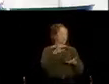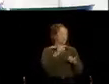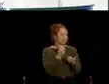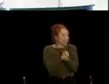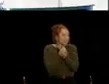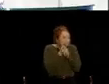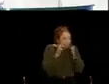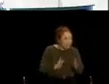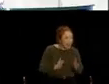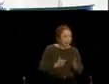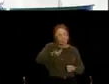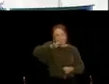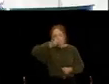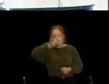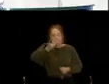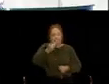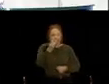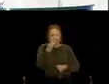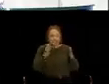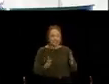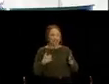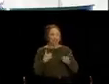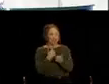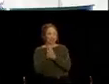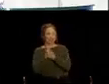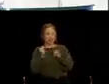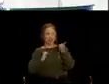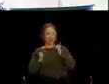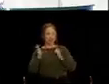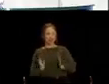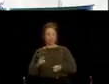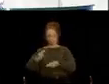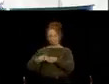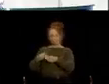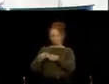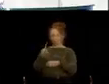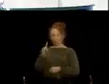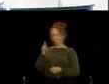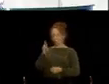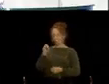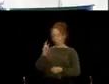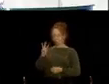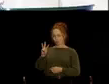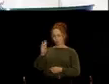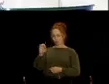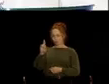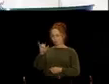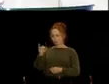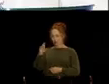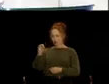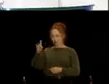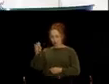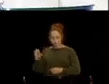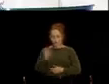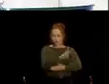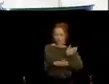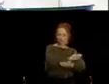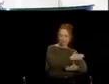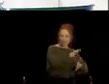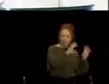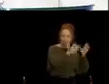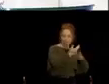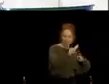I also really love Drew Barrymore and Mandy Moore and Paramore, but we'll get to that love later,